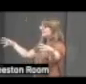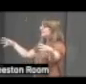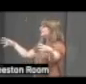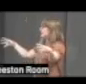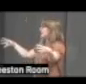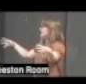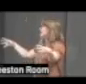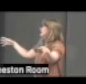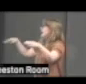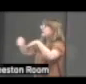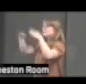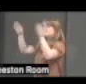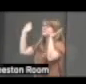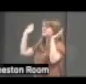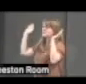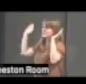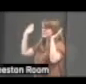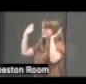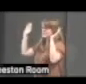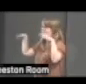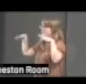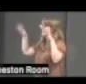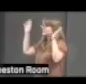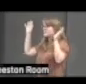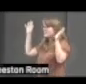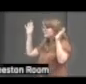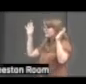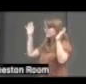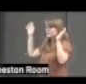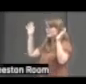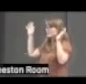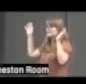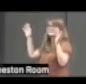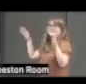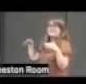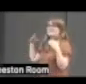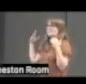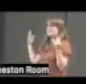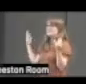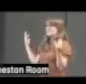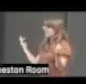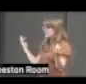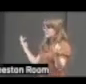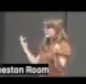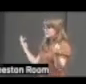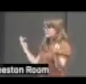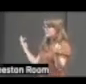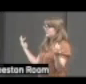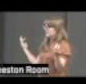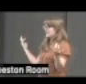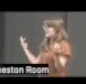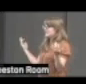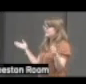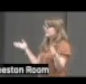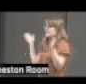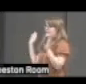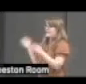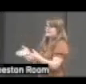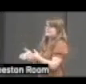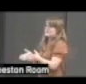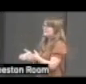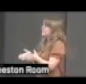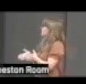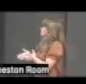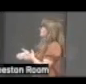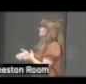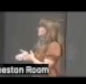on either side, and you measure the behaviors. And we measured the behaviors for 30 minutes. It's pretty clear who she likes, and half of